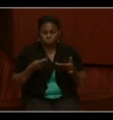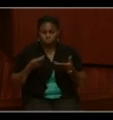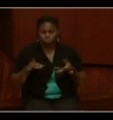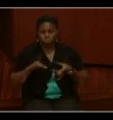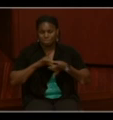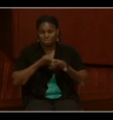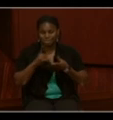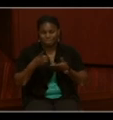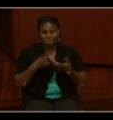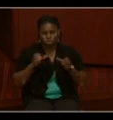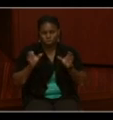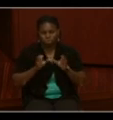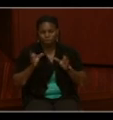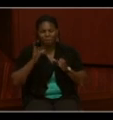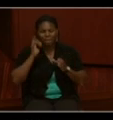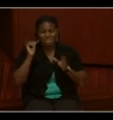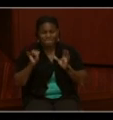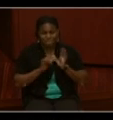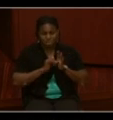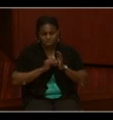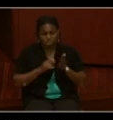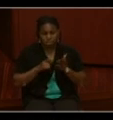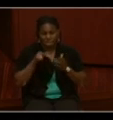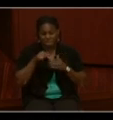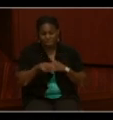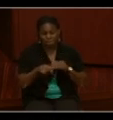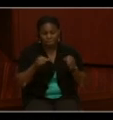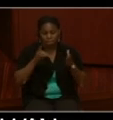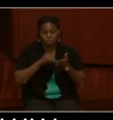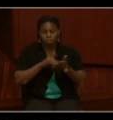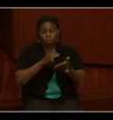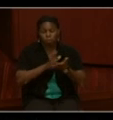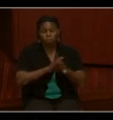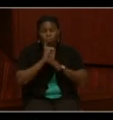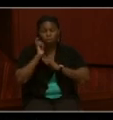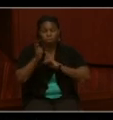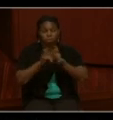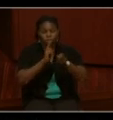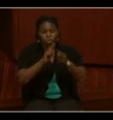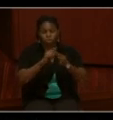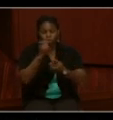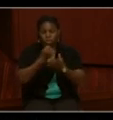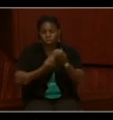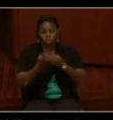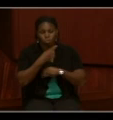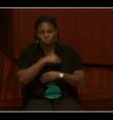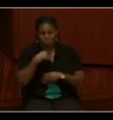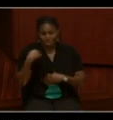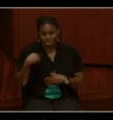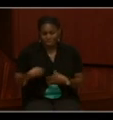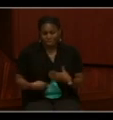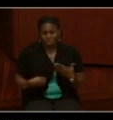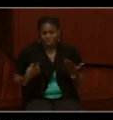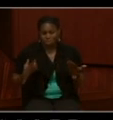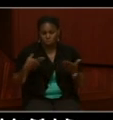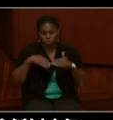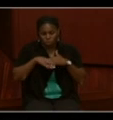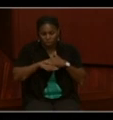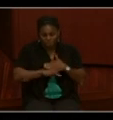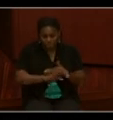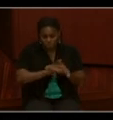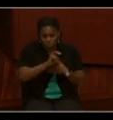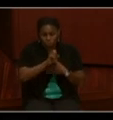identity. These documents were issued to anyone of Chinese descent entering the U.S.